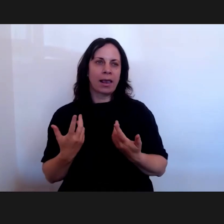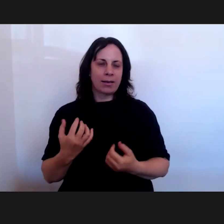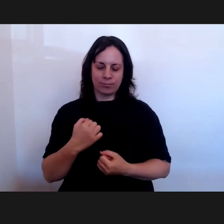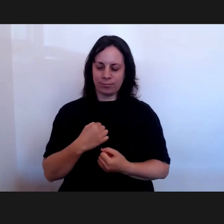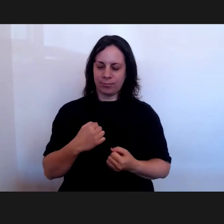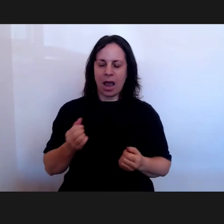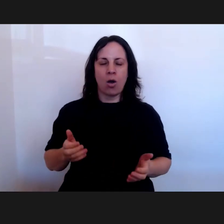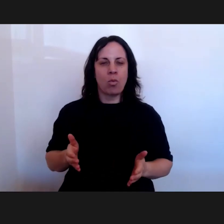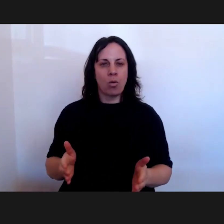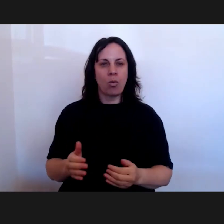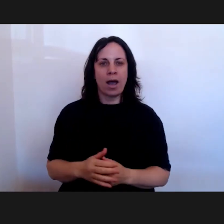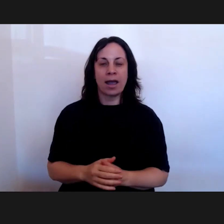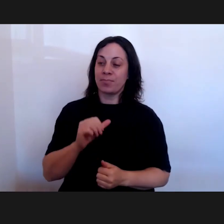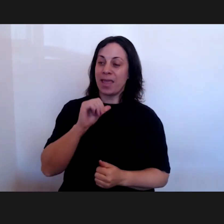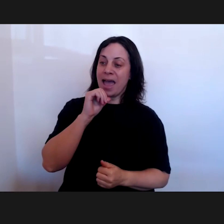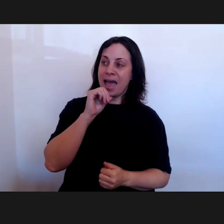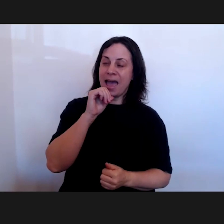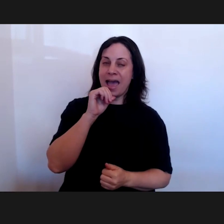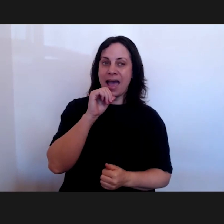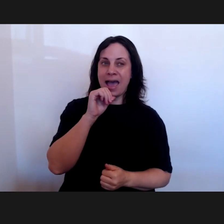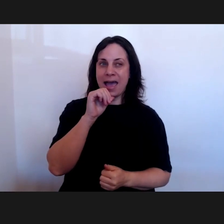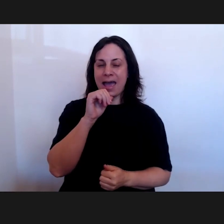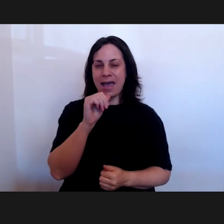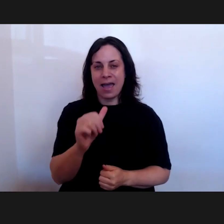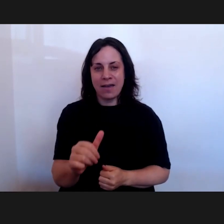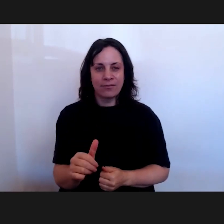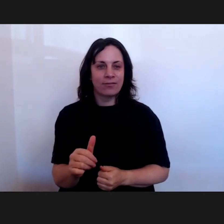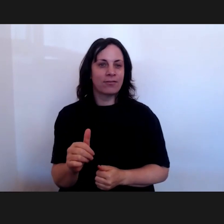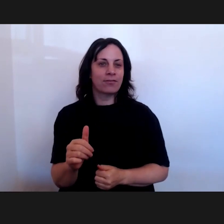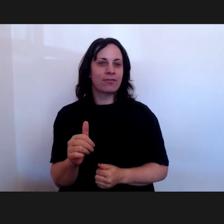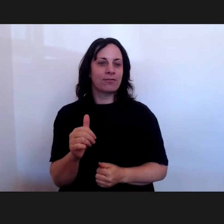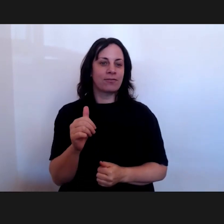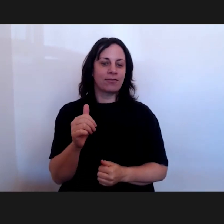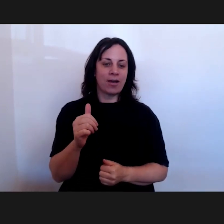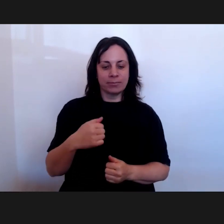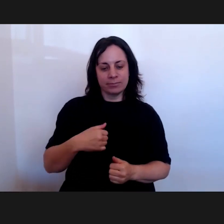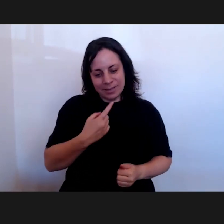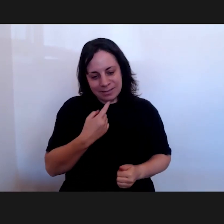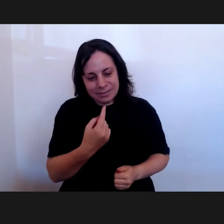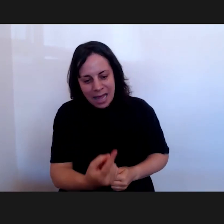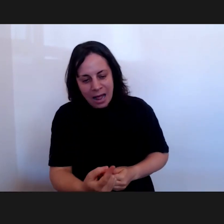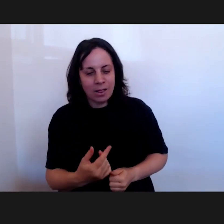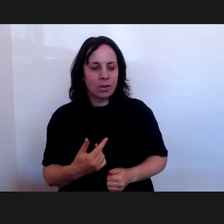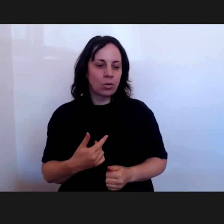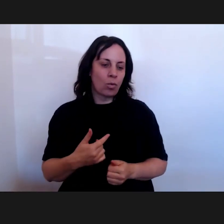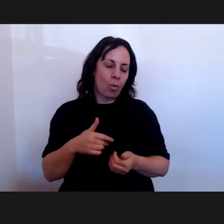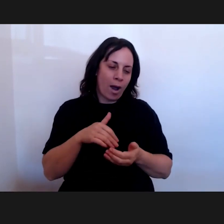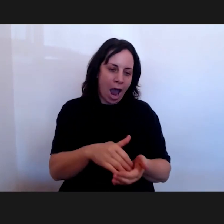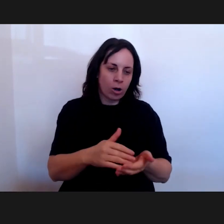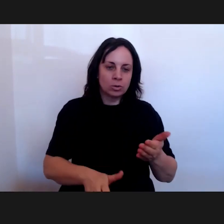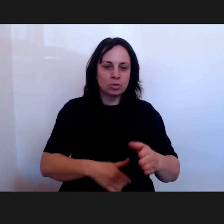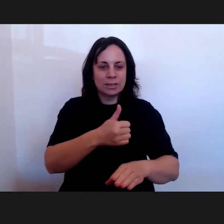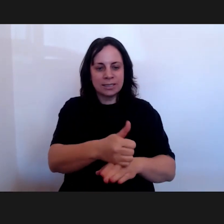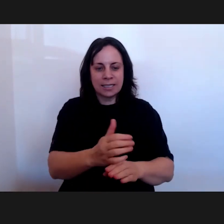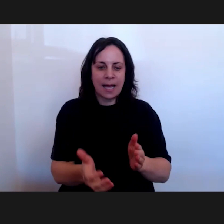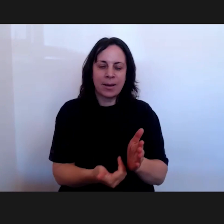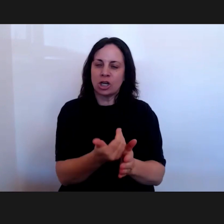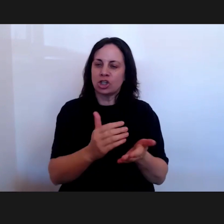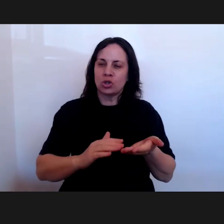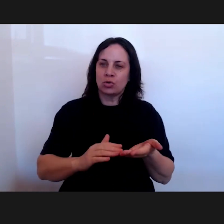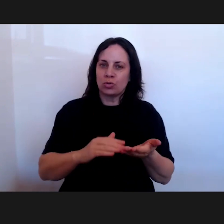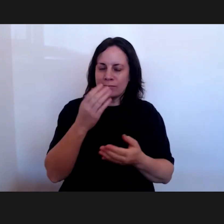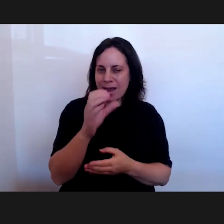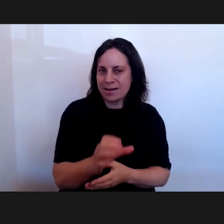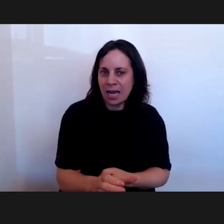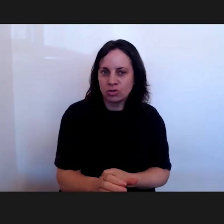environments where when you are told something by somebody who funds you, helps you settle in a new country and comes and tells you participate in this research, you kind of just